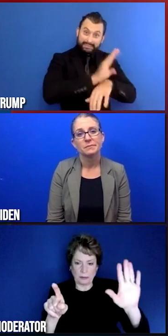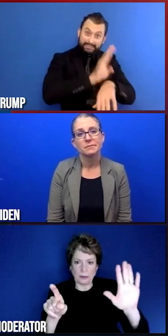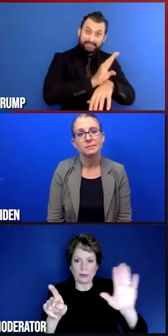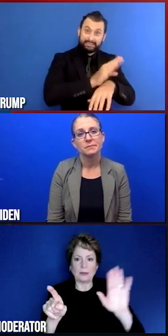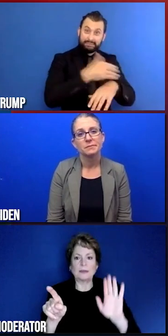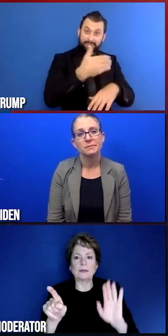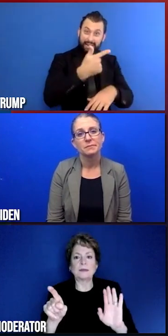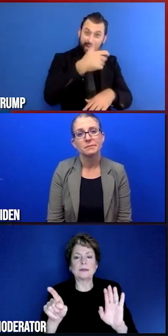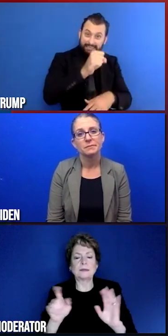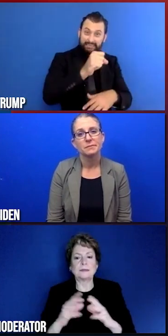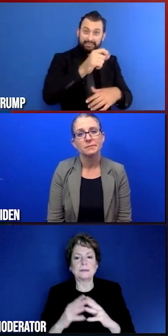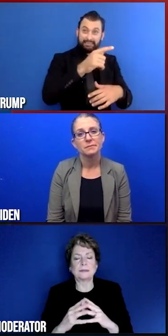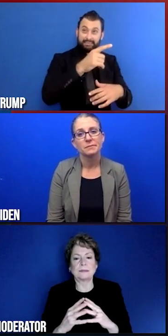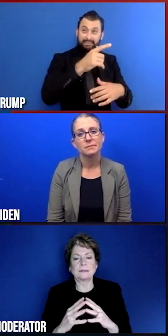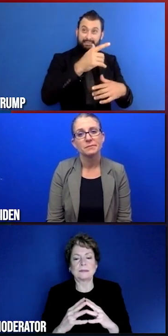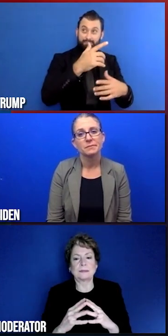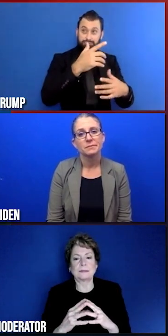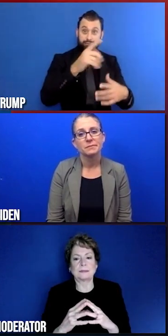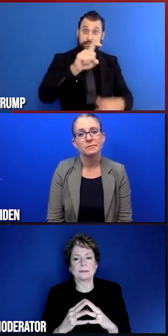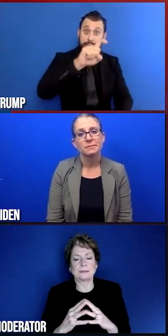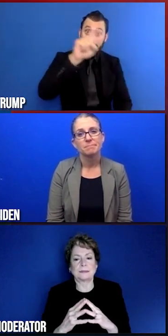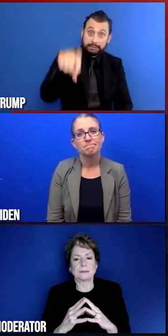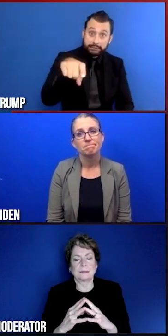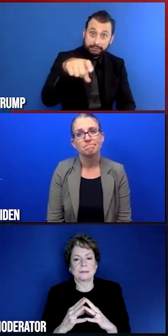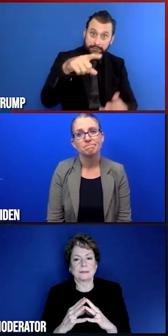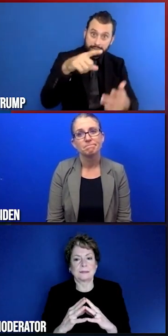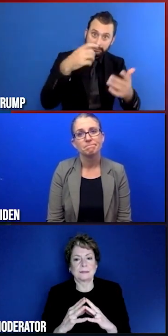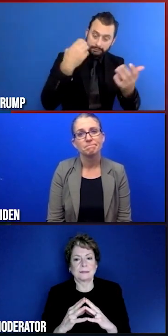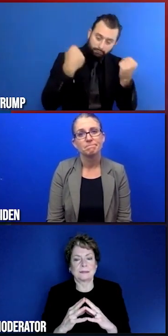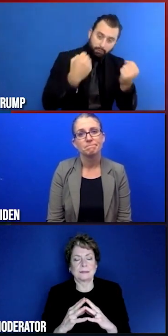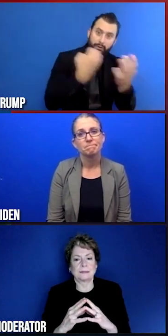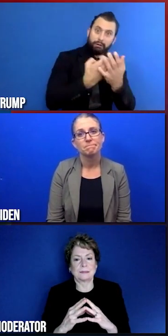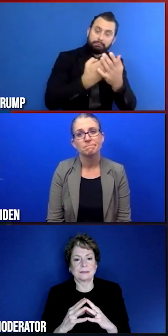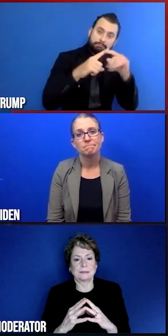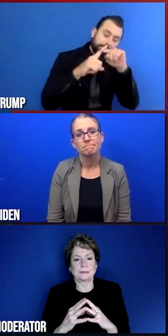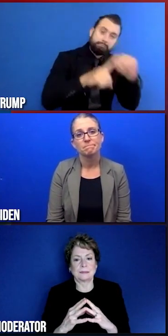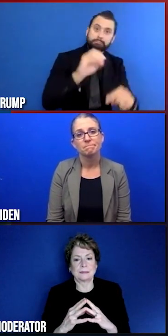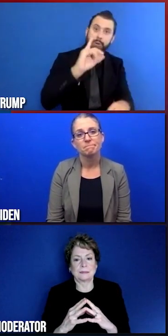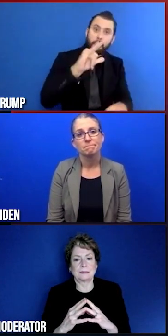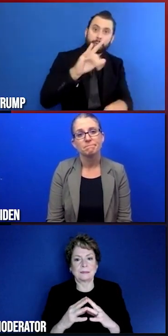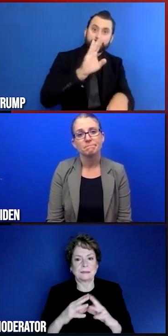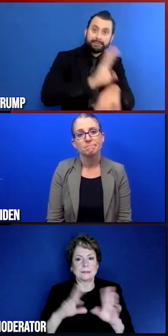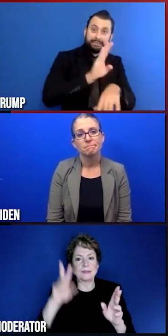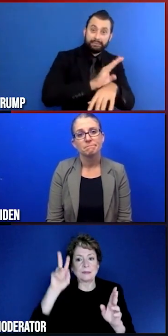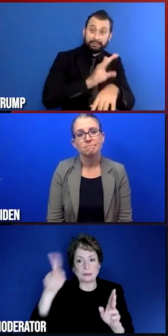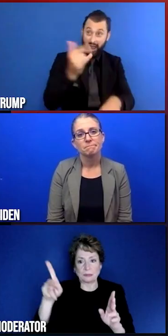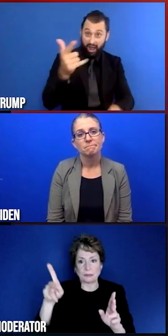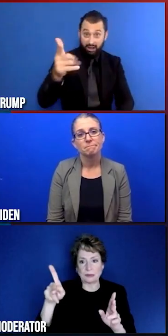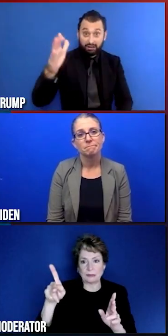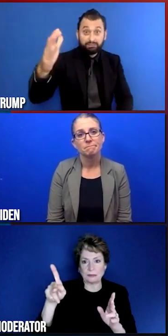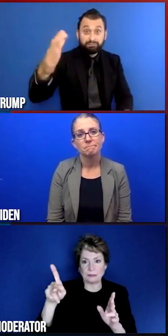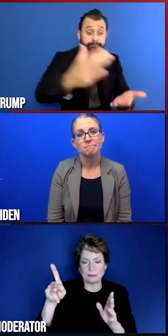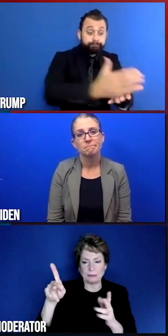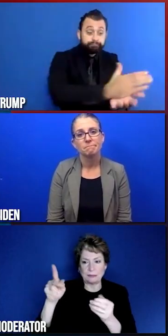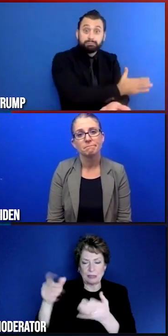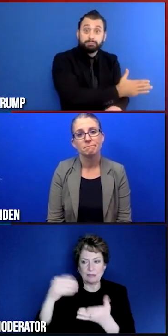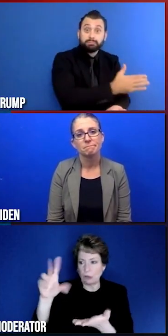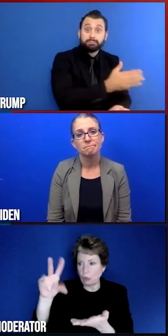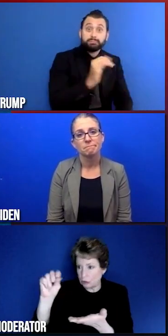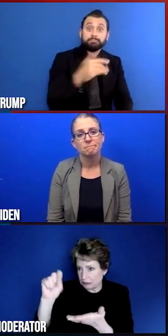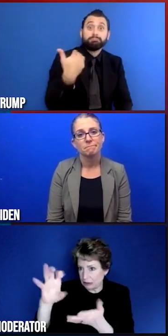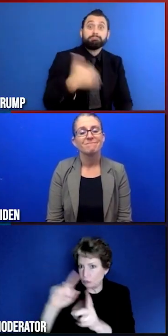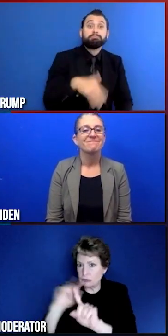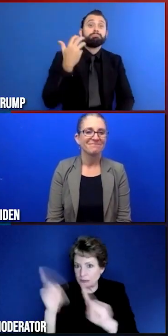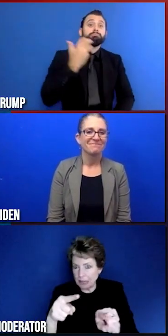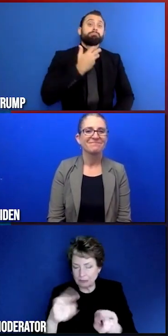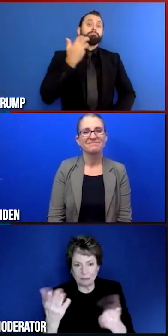Texas? Will you Okay. remember that, Pennsylvania, Oklahoma? Vice President Biden, let me give you 10 seconds to respond, and then Ohio. I have to get to the final question. Vice President Biden. He